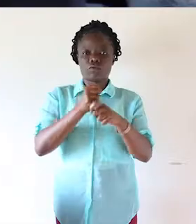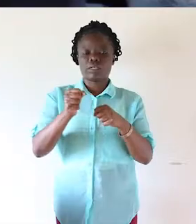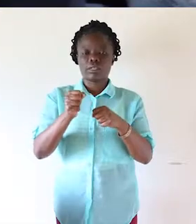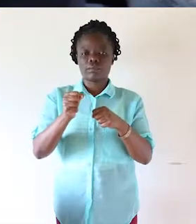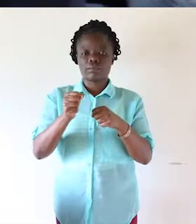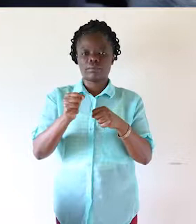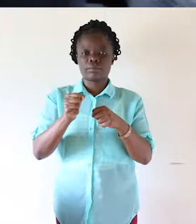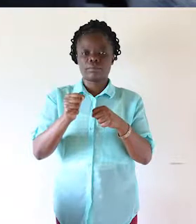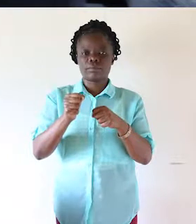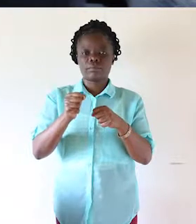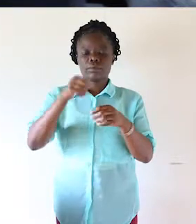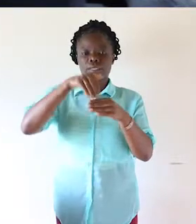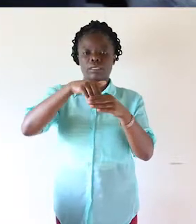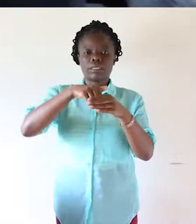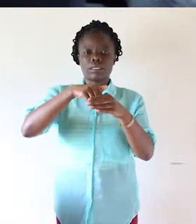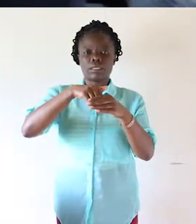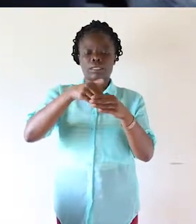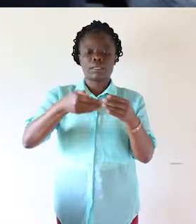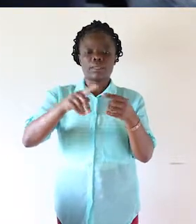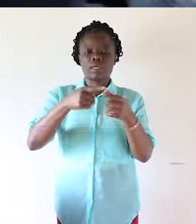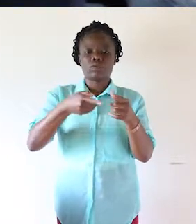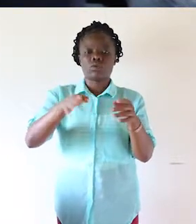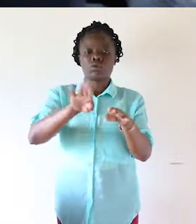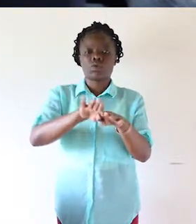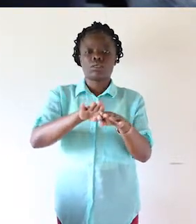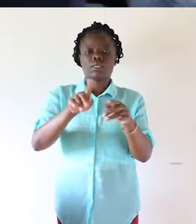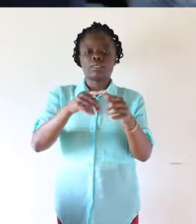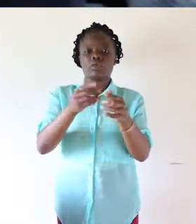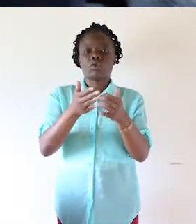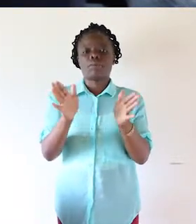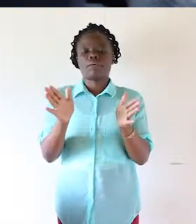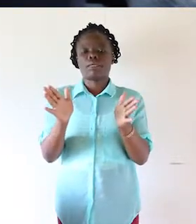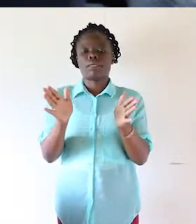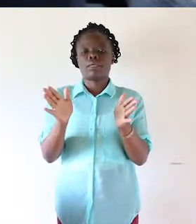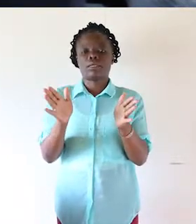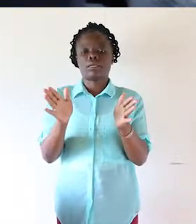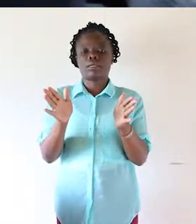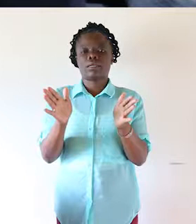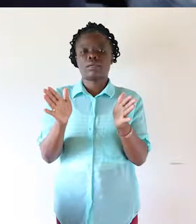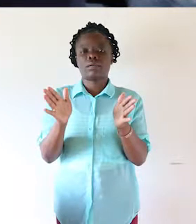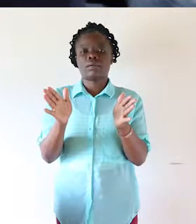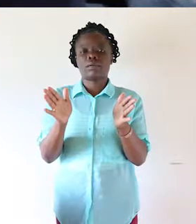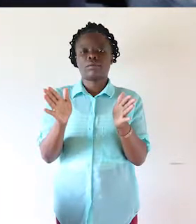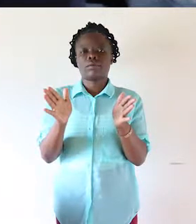tightening inside, then you close, and for opening.